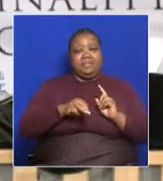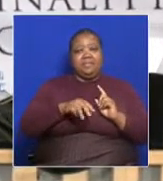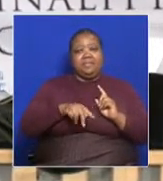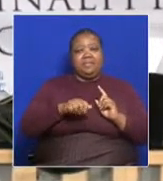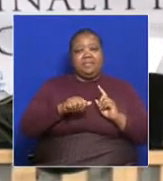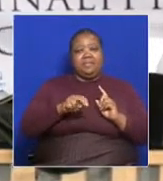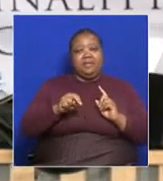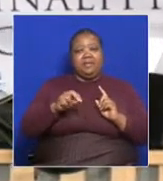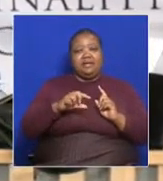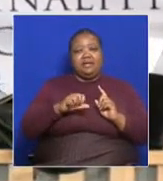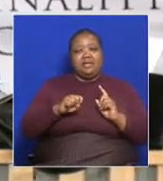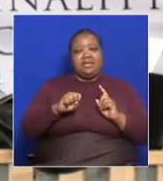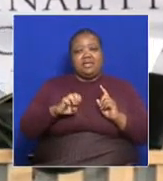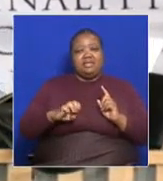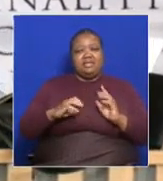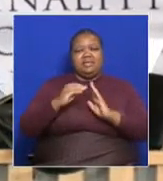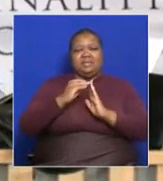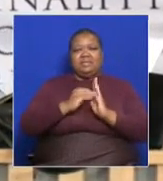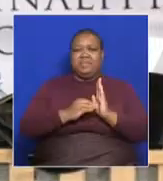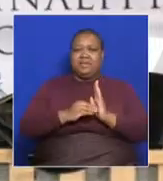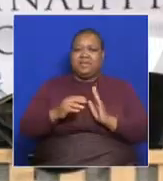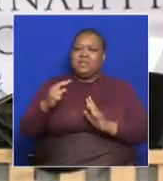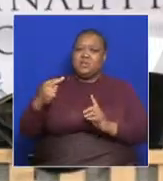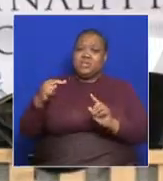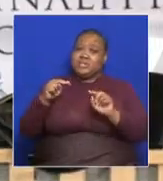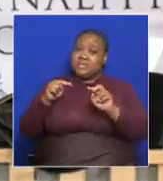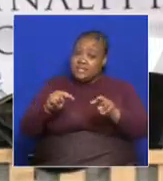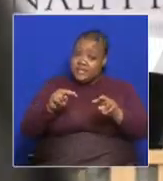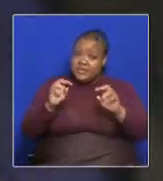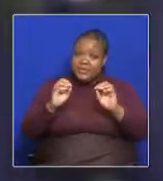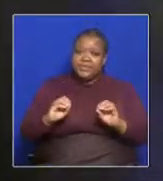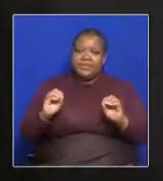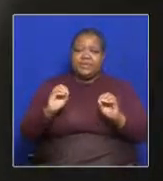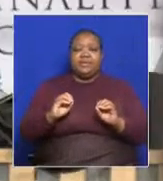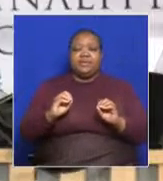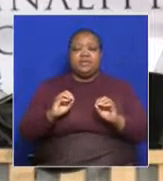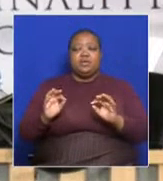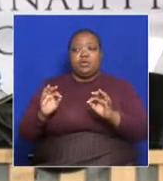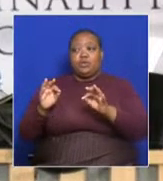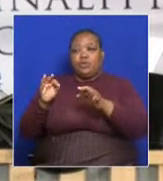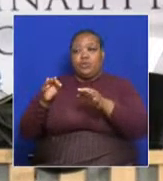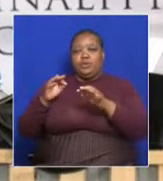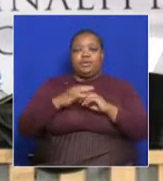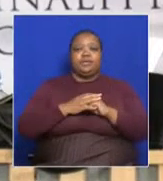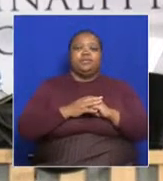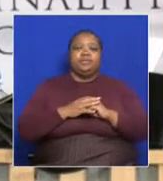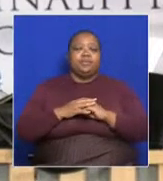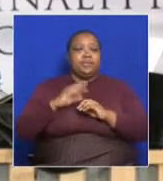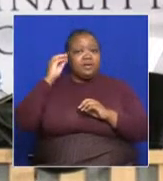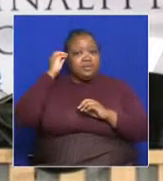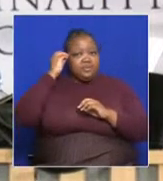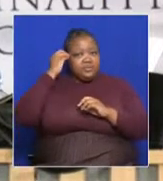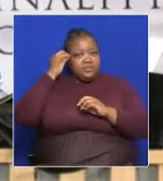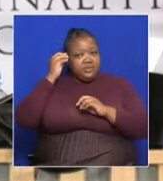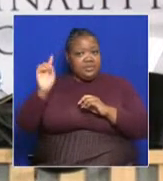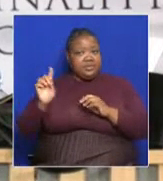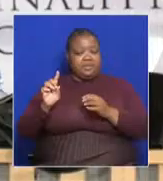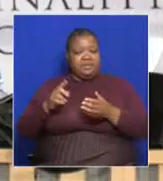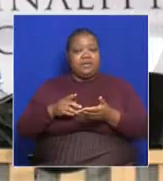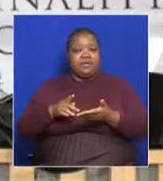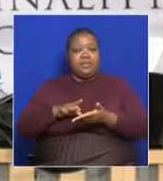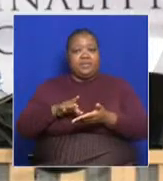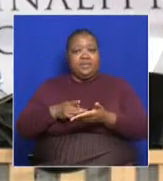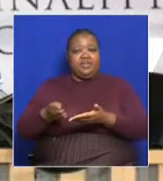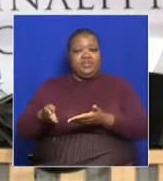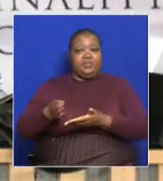entries. Correct, Confirm. Commissioner. What I'm interested in is if you go to the next page